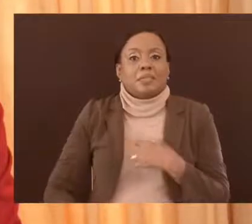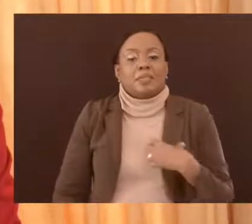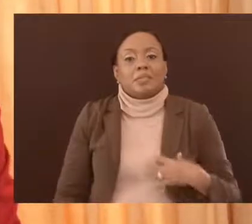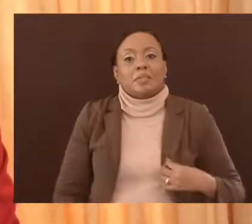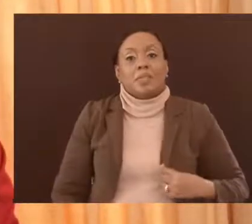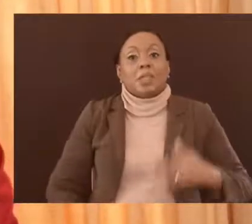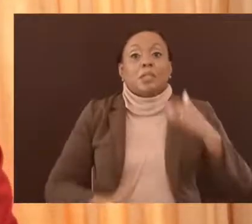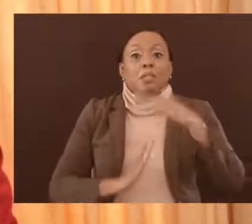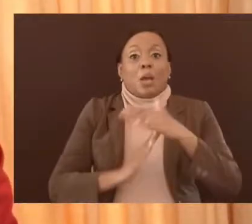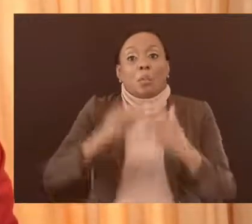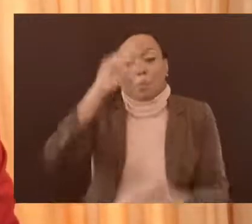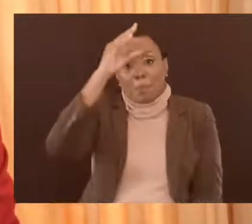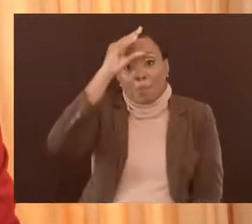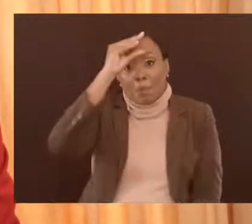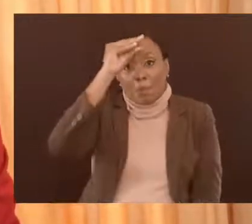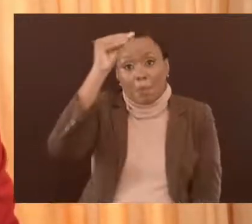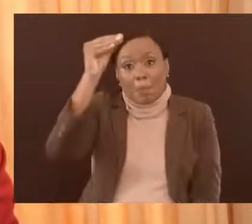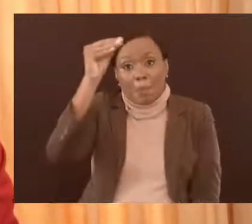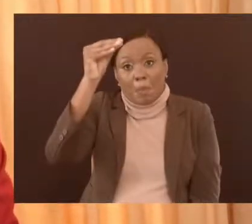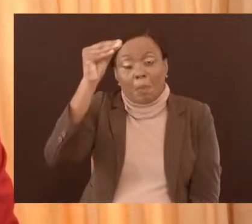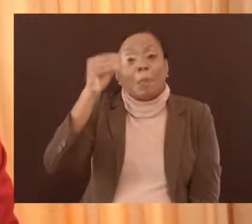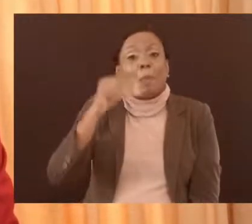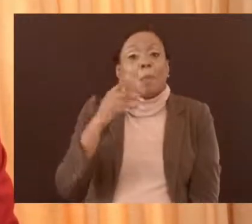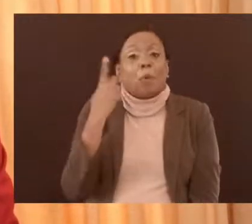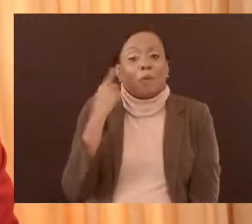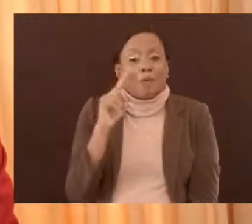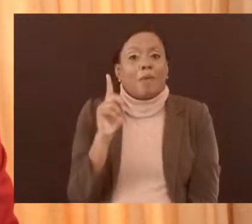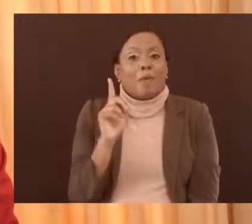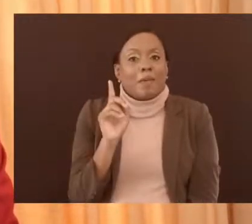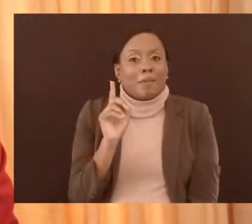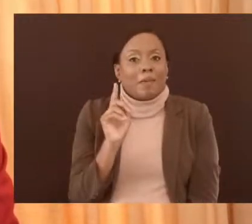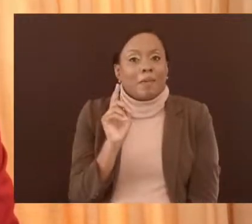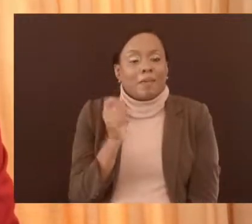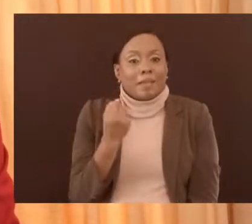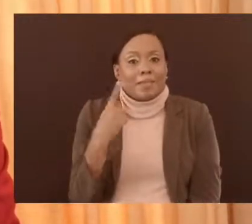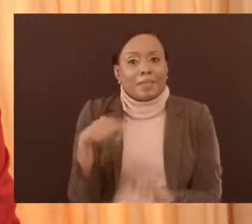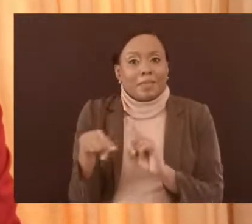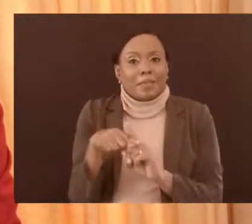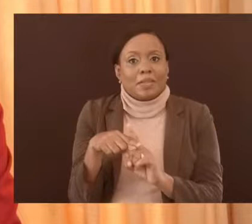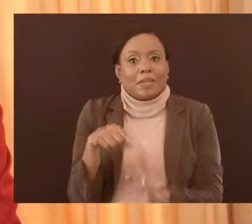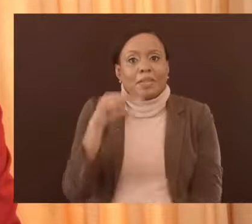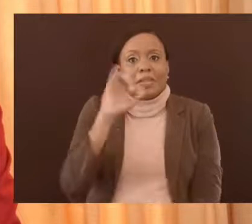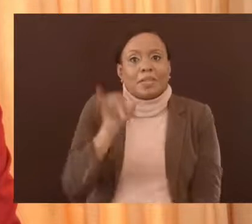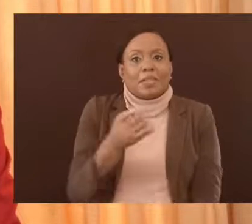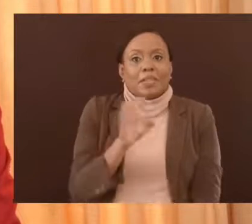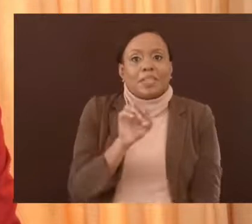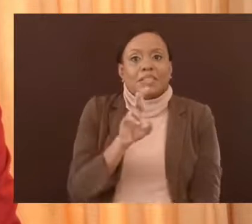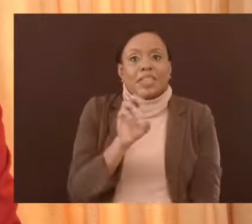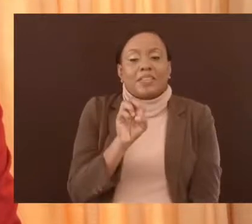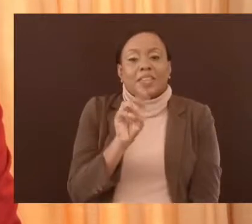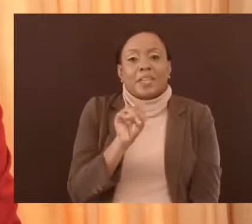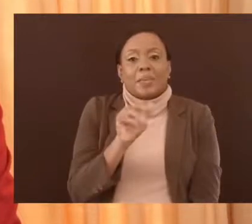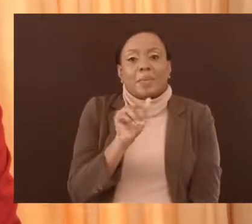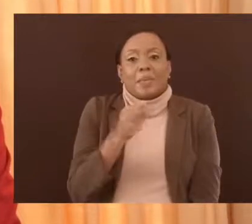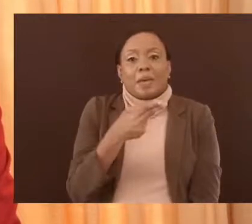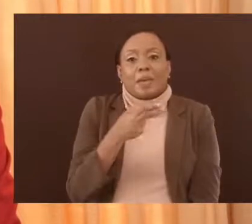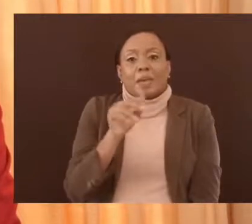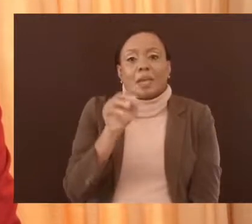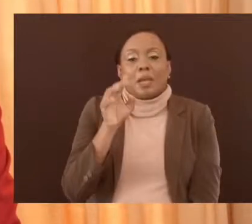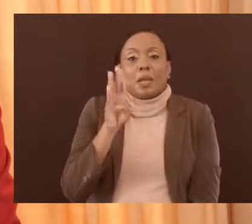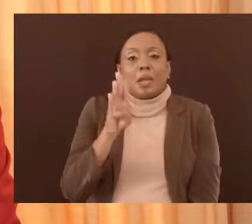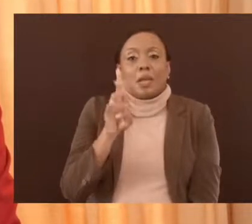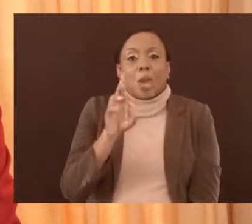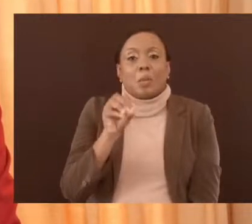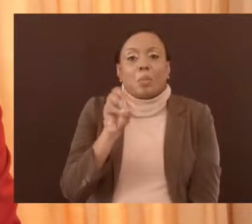The top male in performance over the course of this last common entrance is Jeremiah Brown from the St.